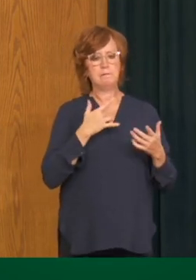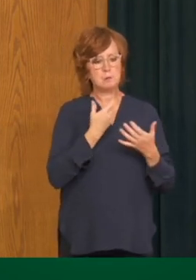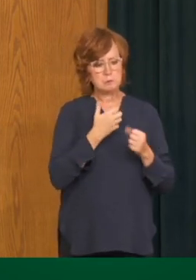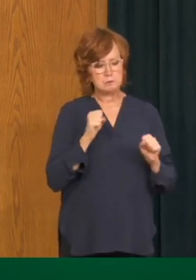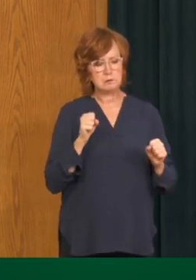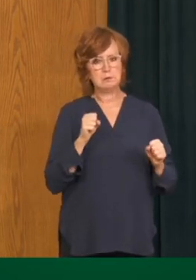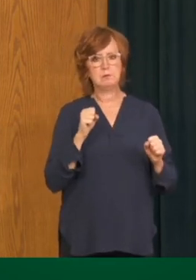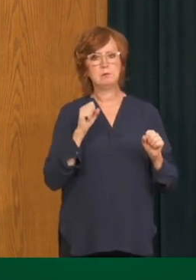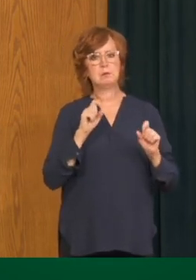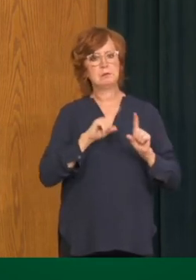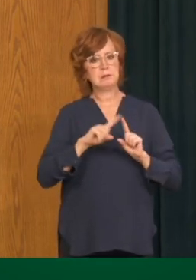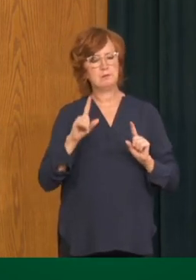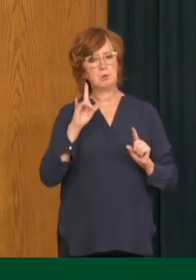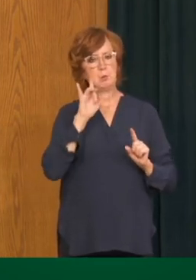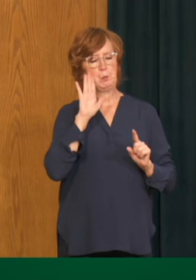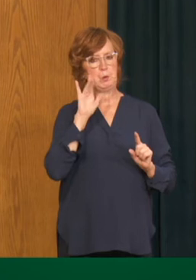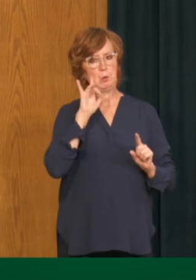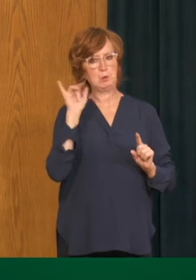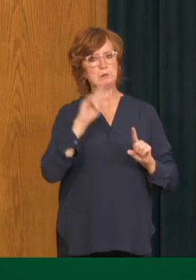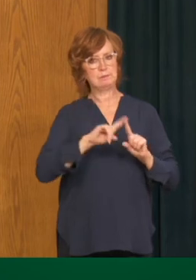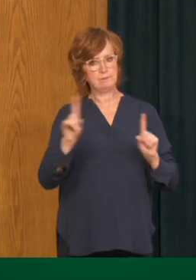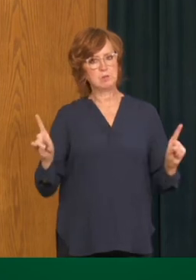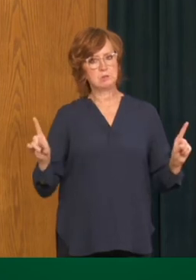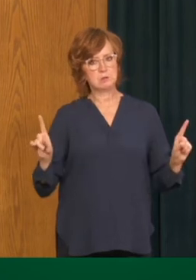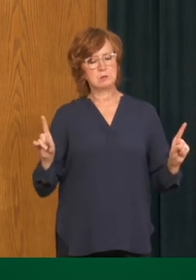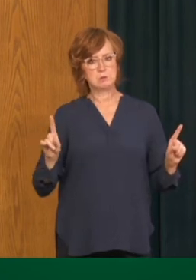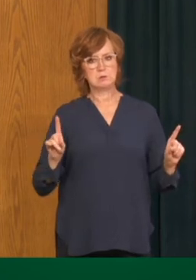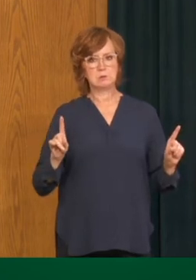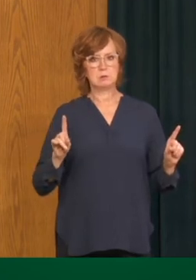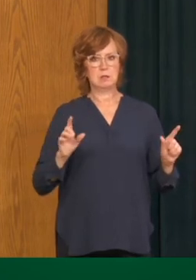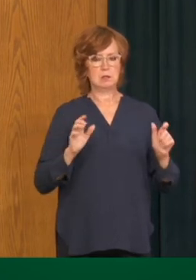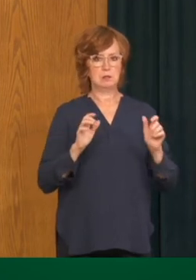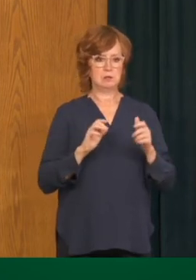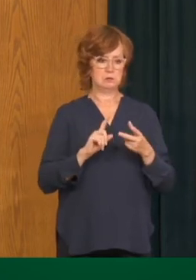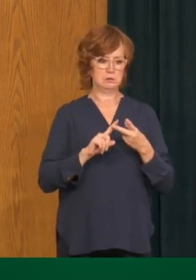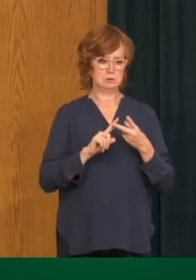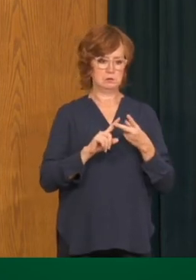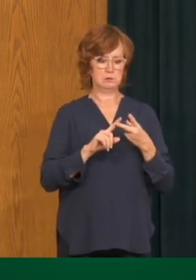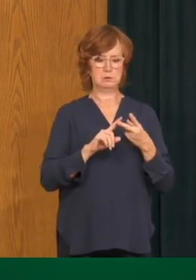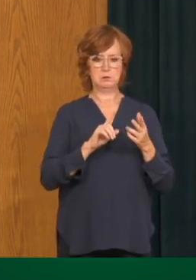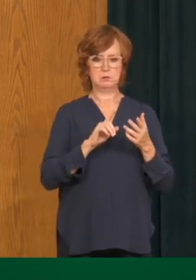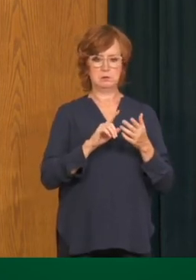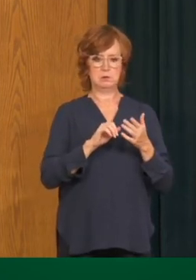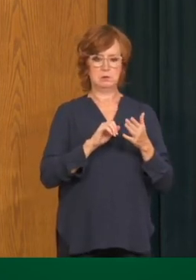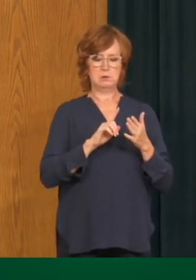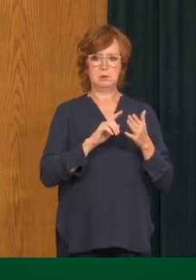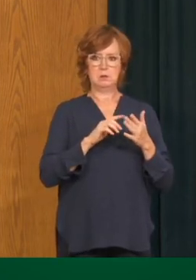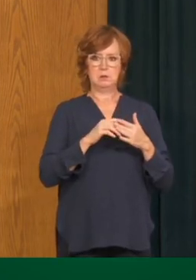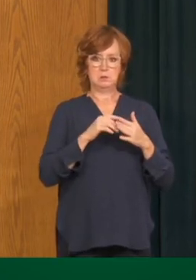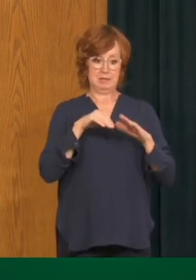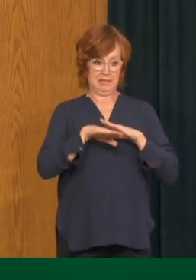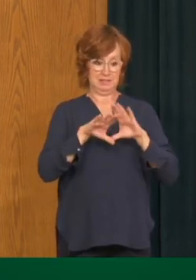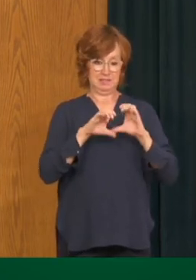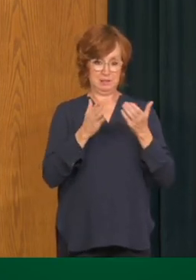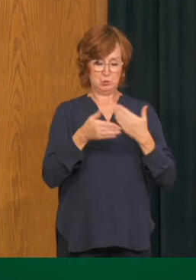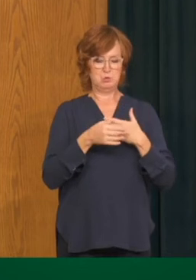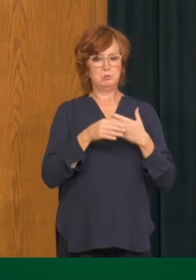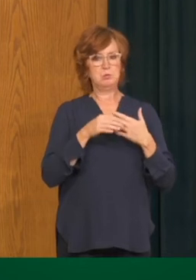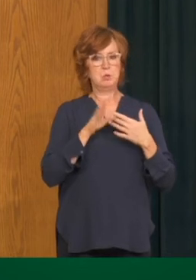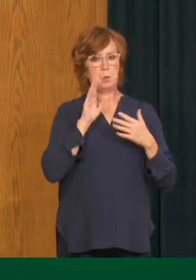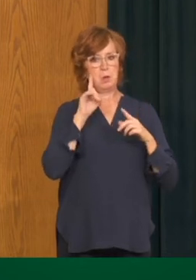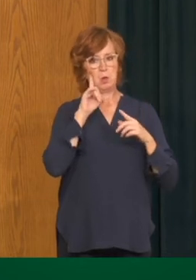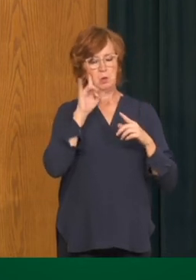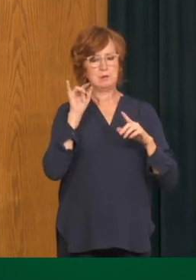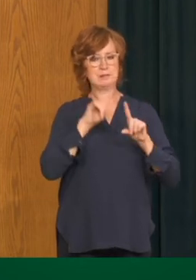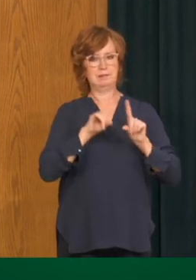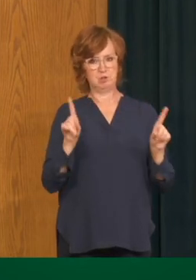is, how a lot of the extracurricular activities are, and even within the class, I think things will be a little different, and